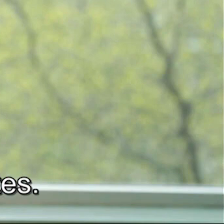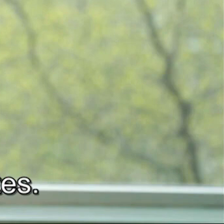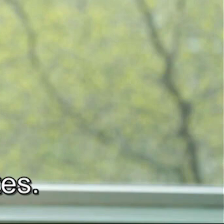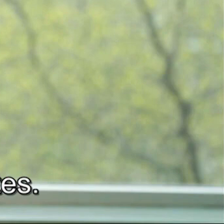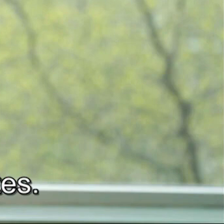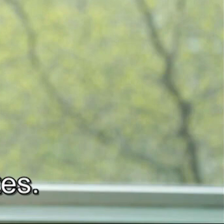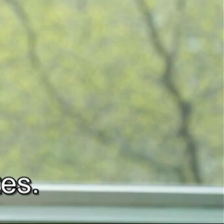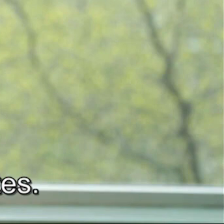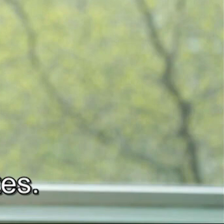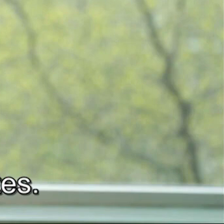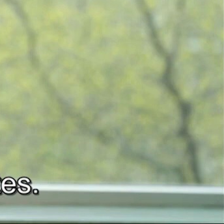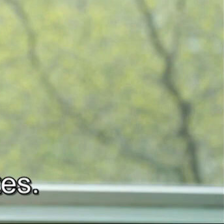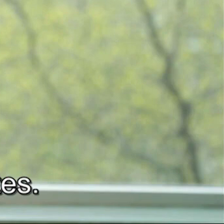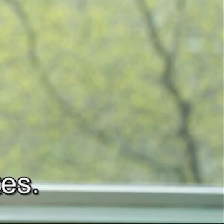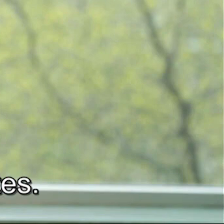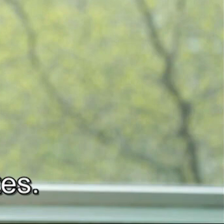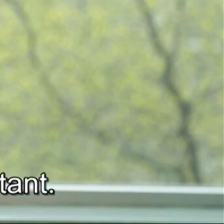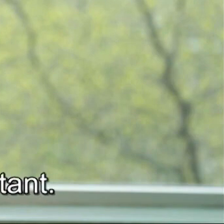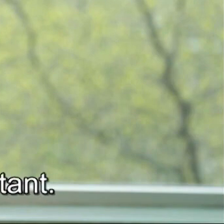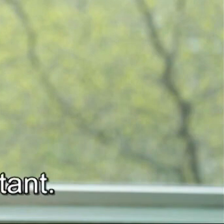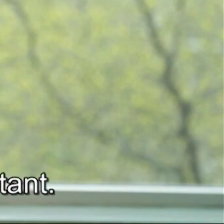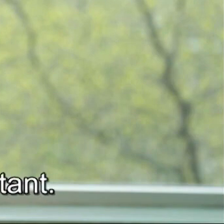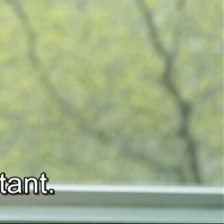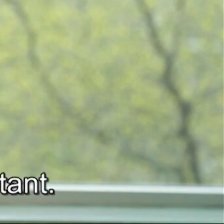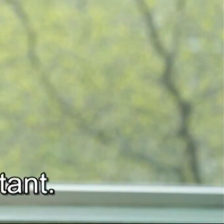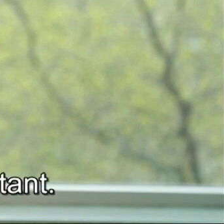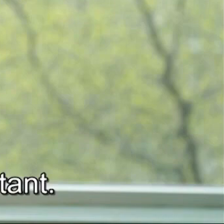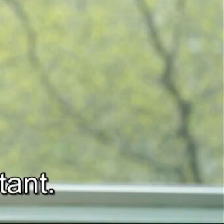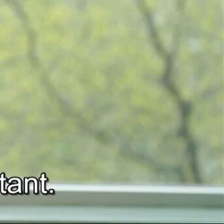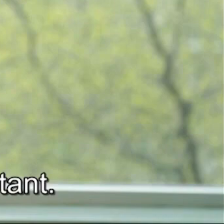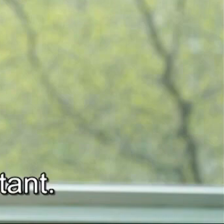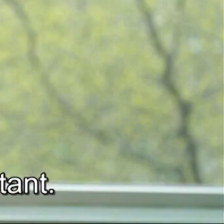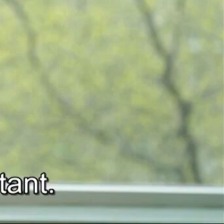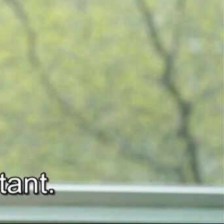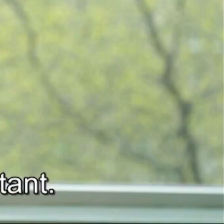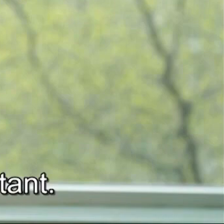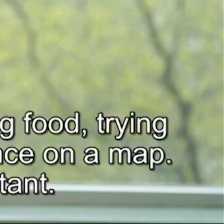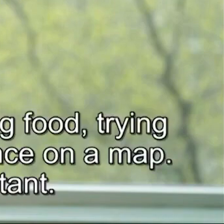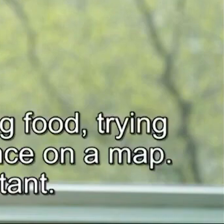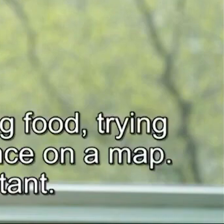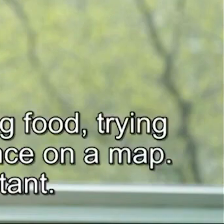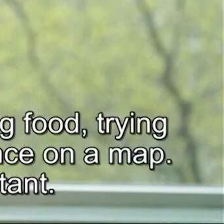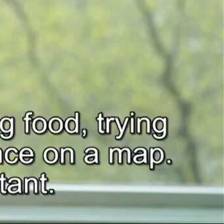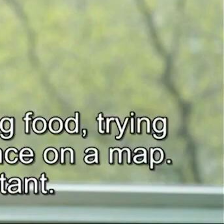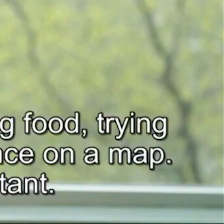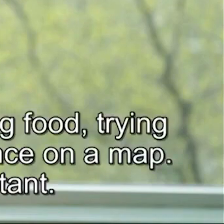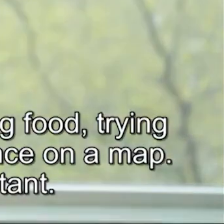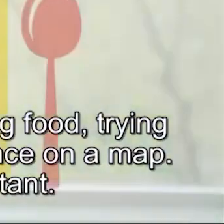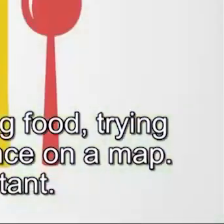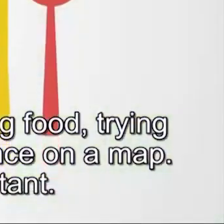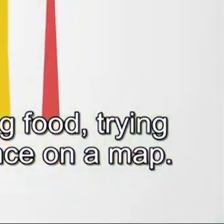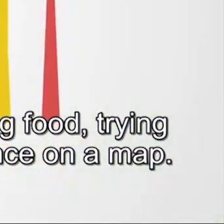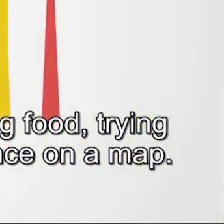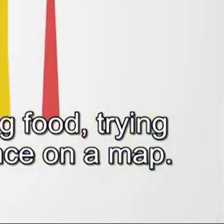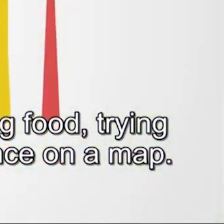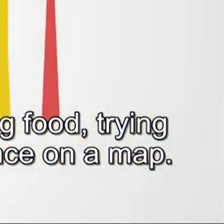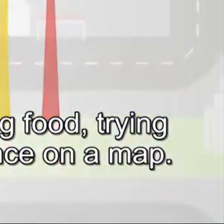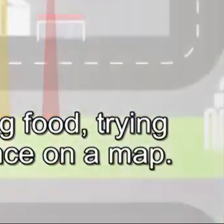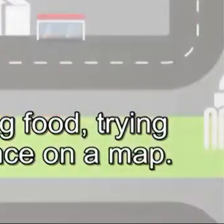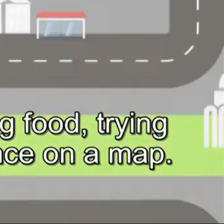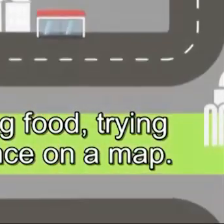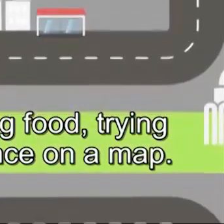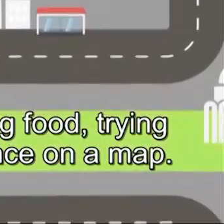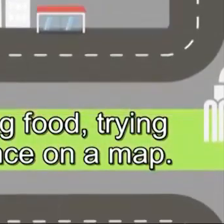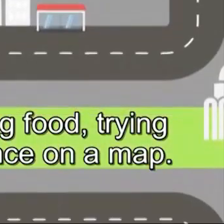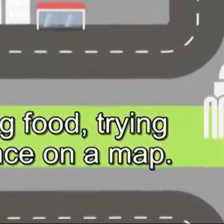Okay, we're back. Running experiments is really important. We do it all the time, whether we're making food,